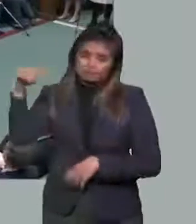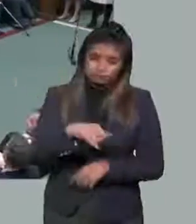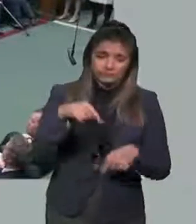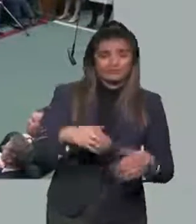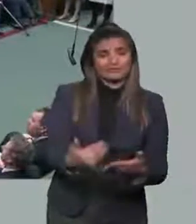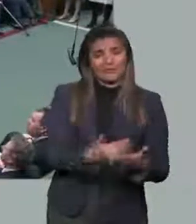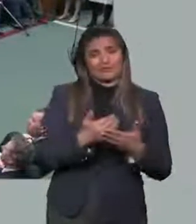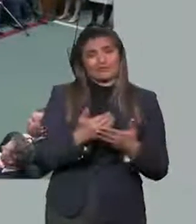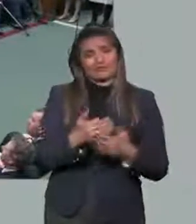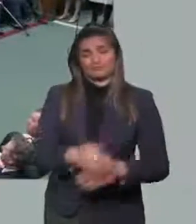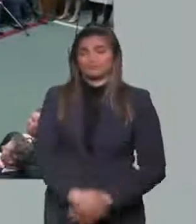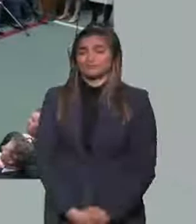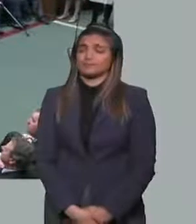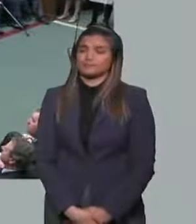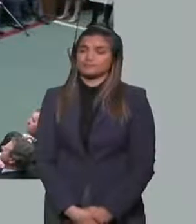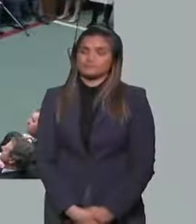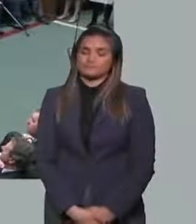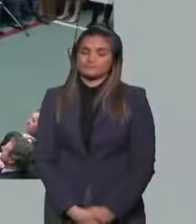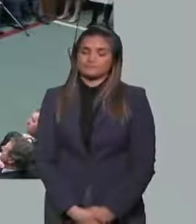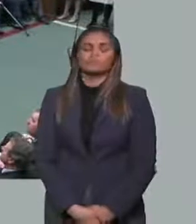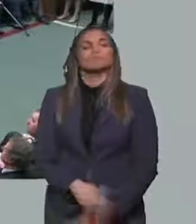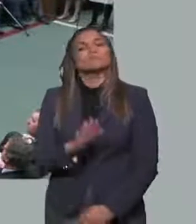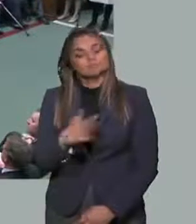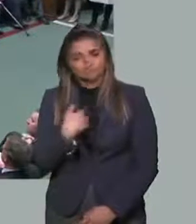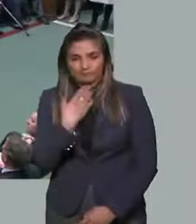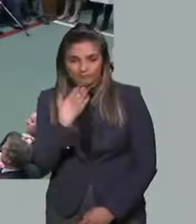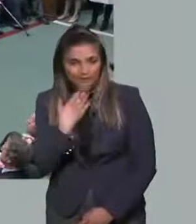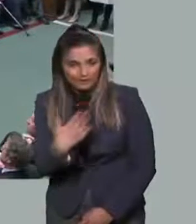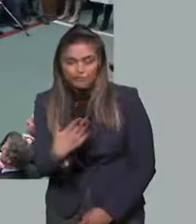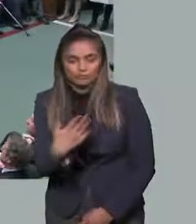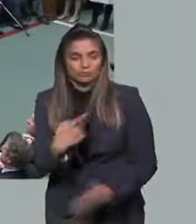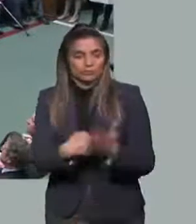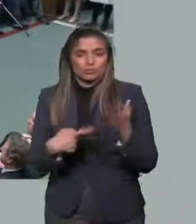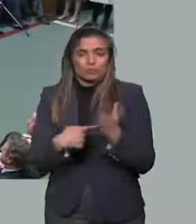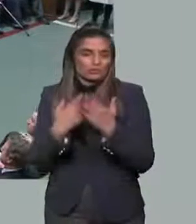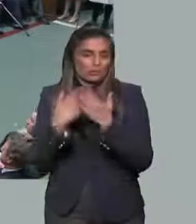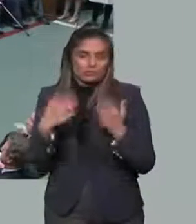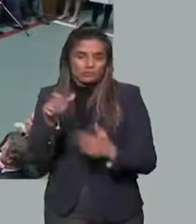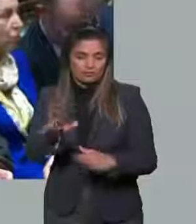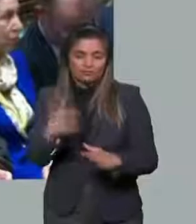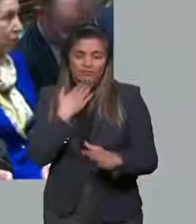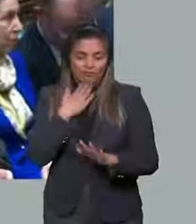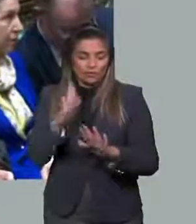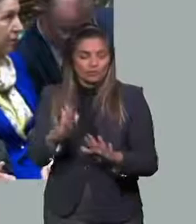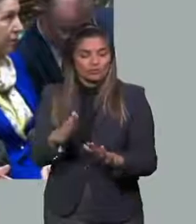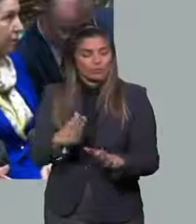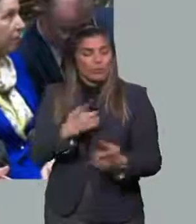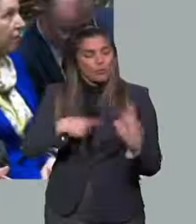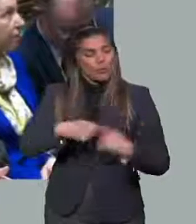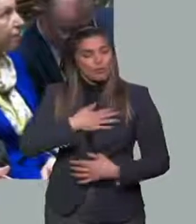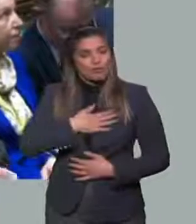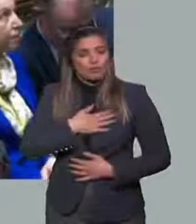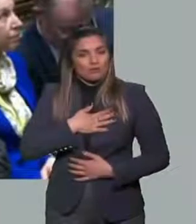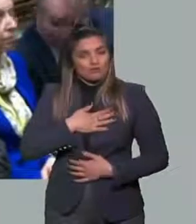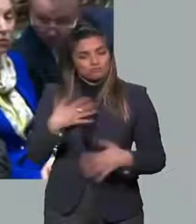Deputy Prime Minister. Can I thank the honourable gentleman for all he's doing? This is a heart-rending situation. We want to do everything we